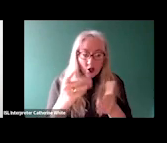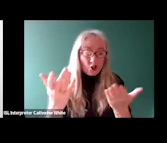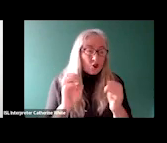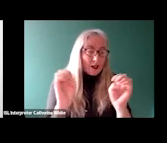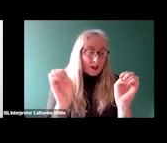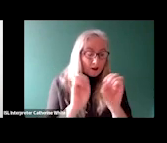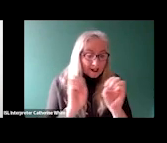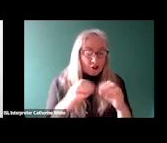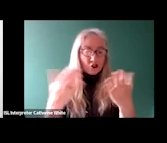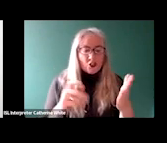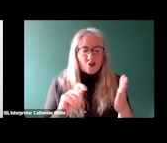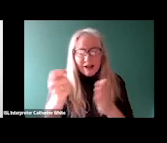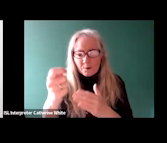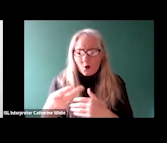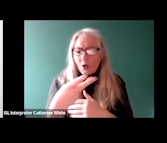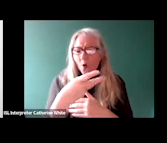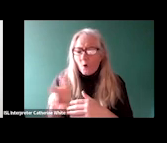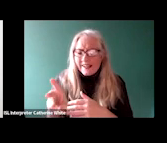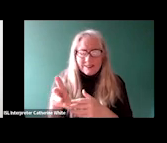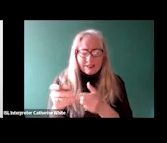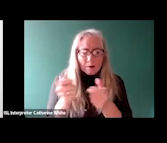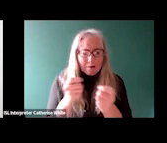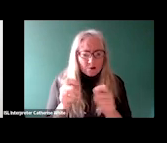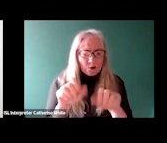waste management, social protection, and so on,